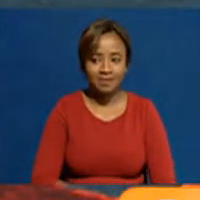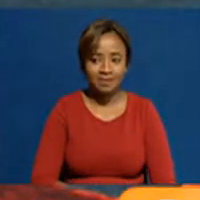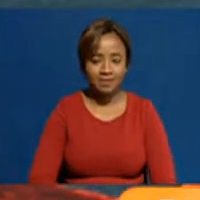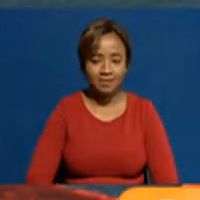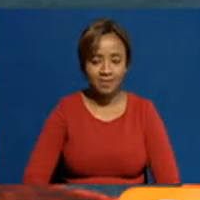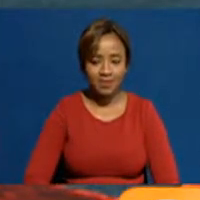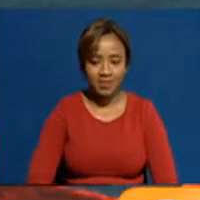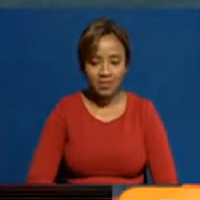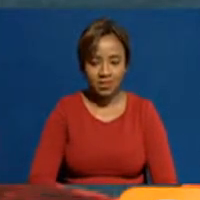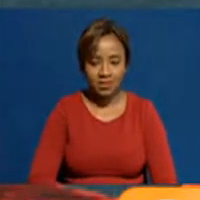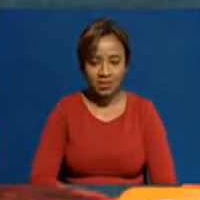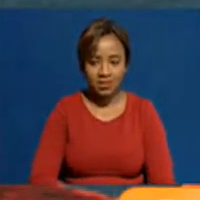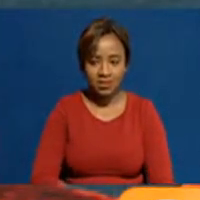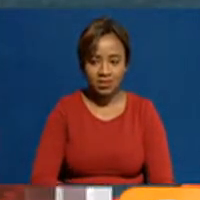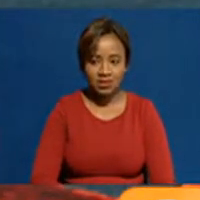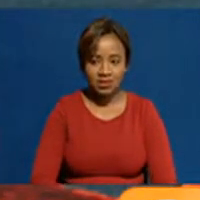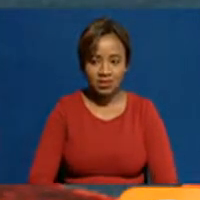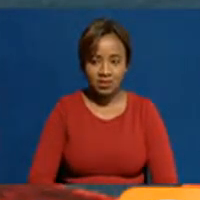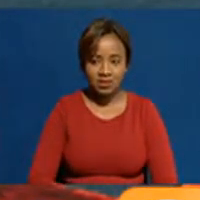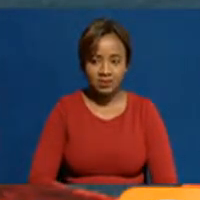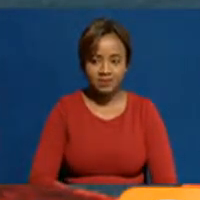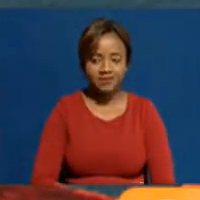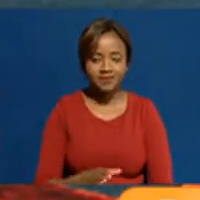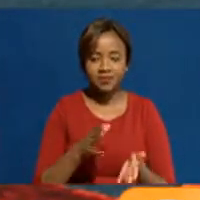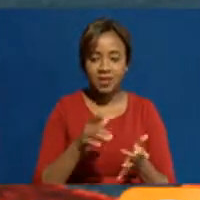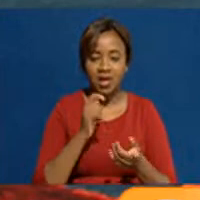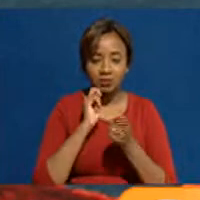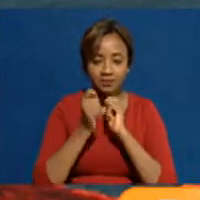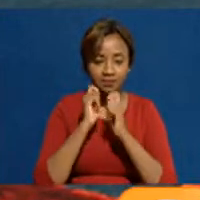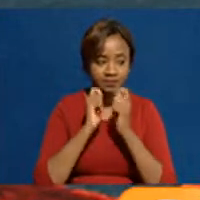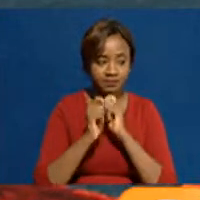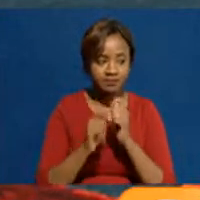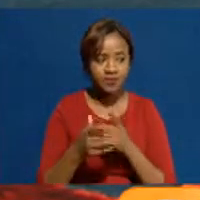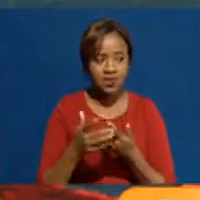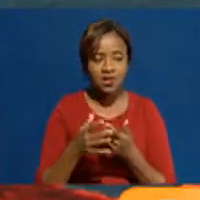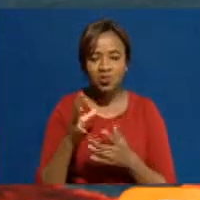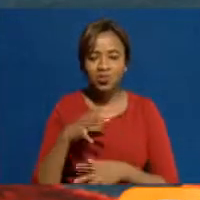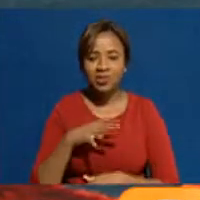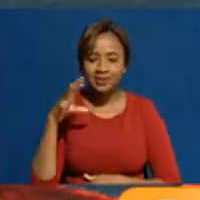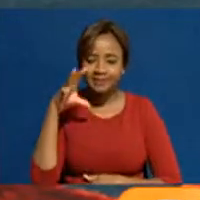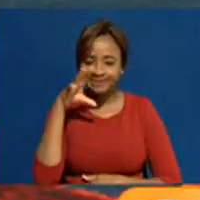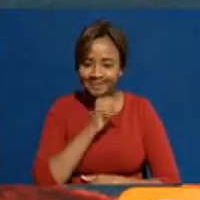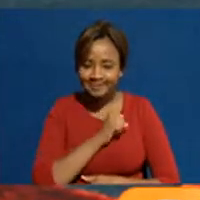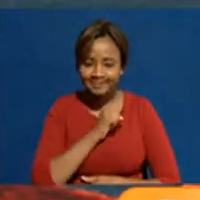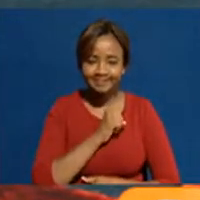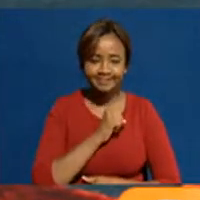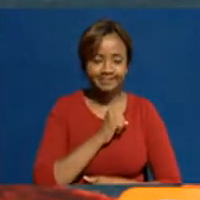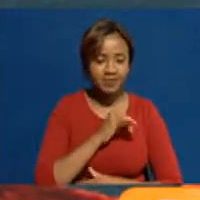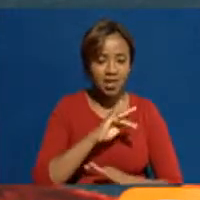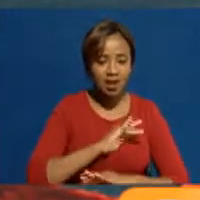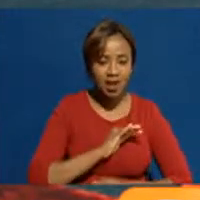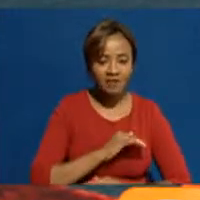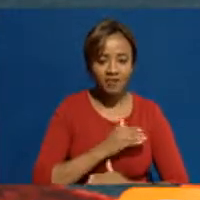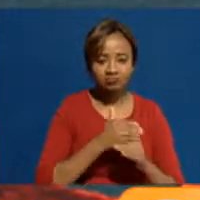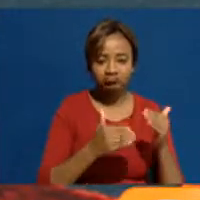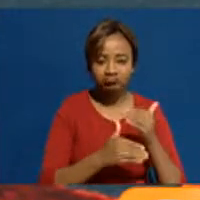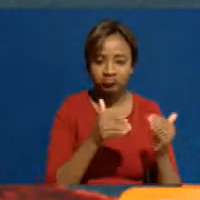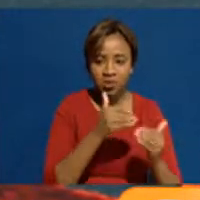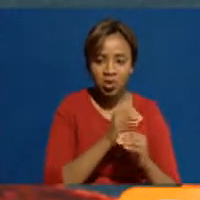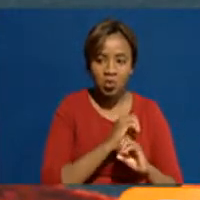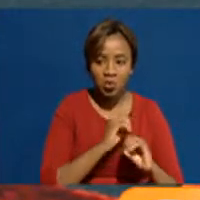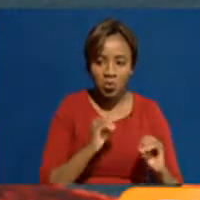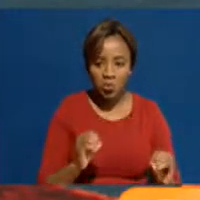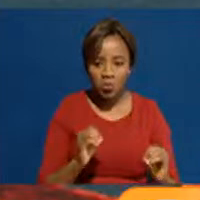Time now for our interview, and from the lack of adequate infrastructure and teachers in public schools to